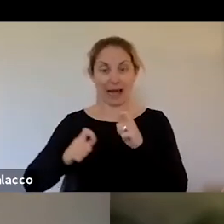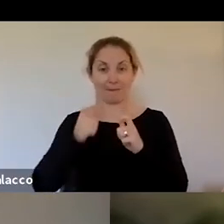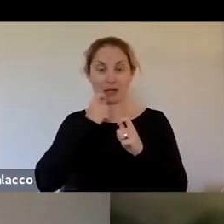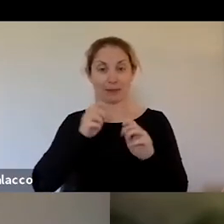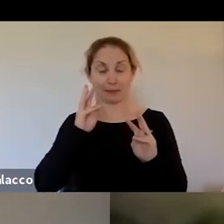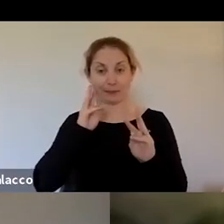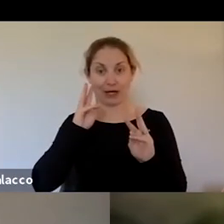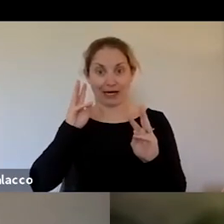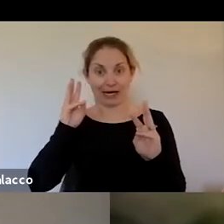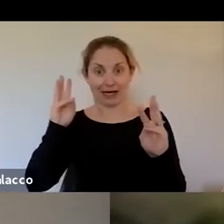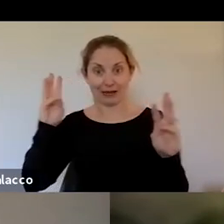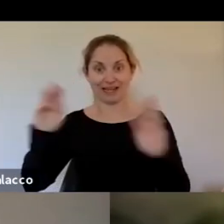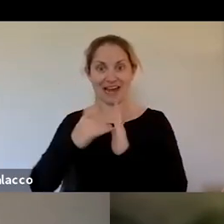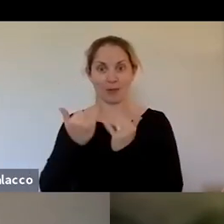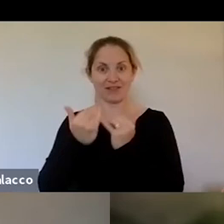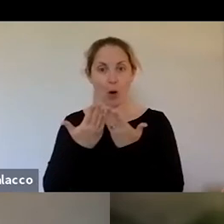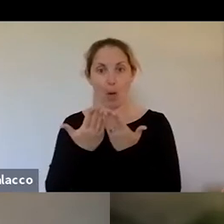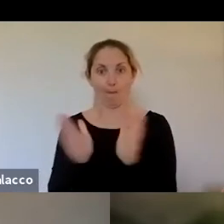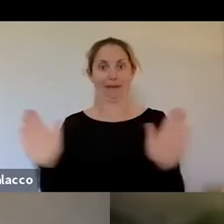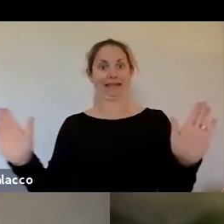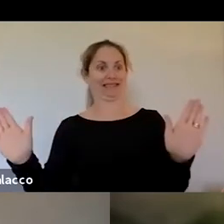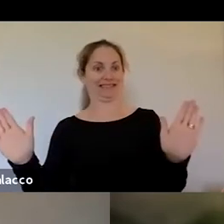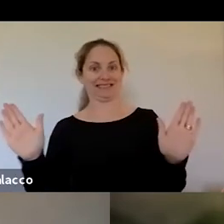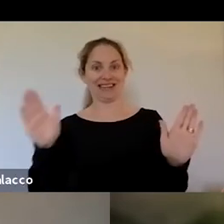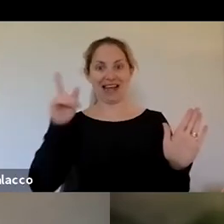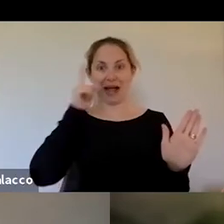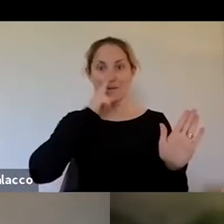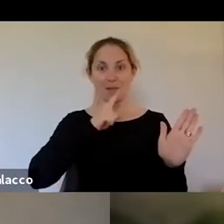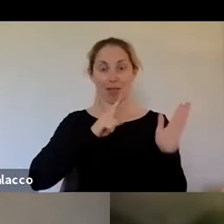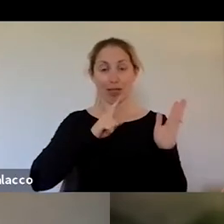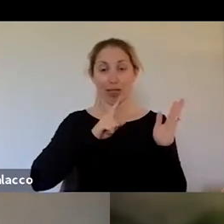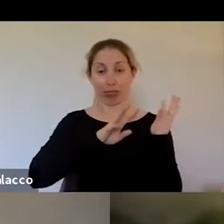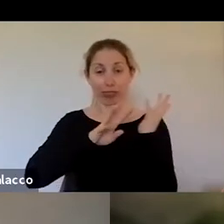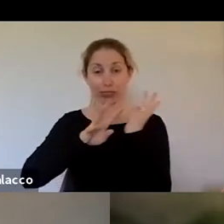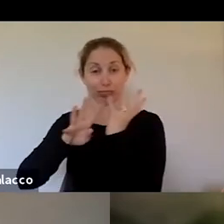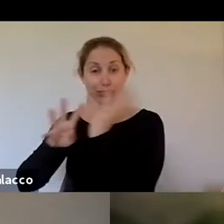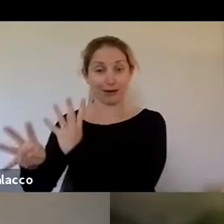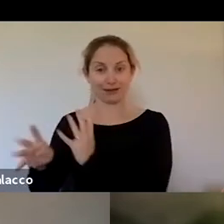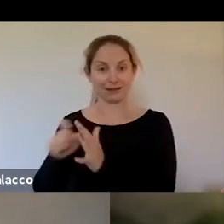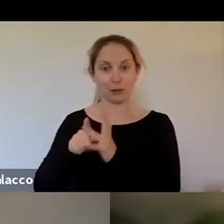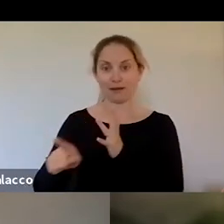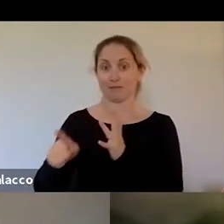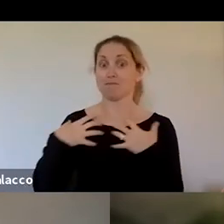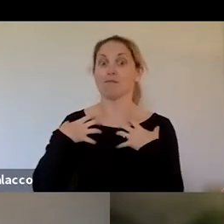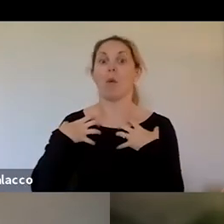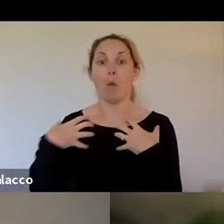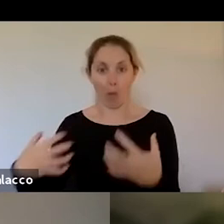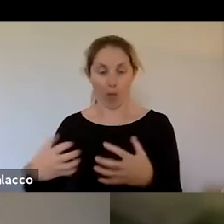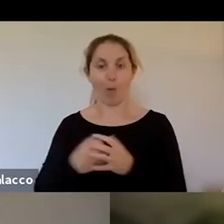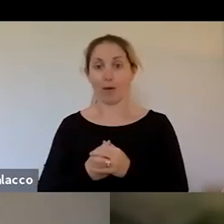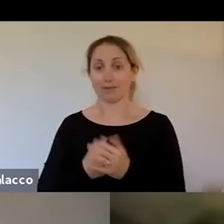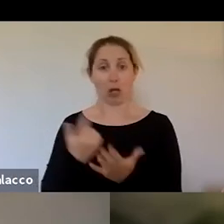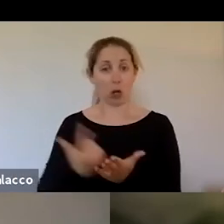wherever it's just an open frontier and everyone's running towards the horizon. And, you know,